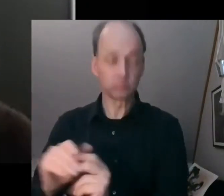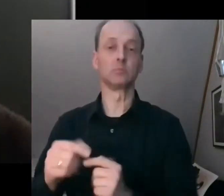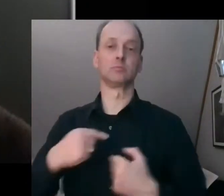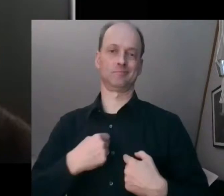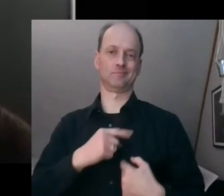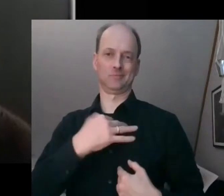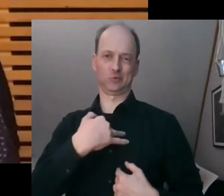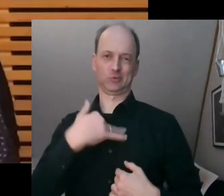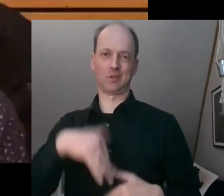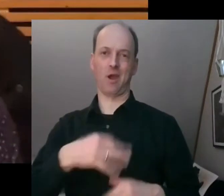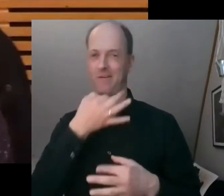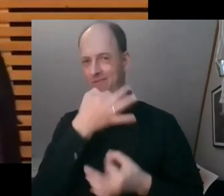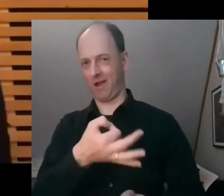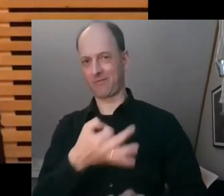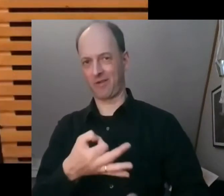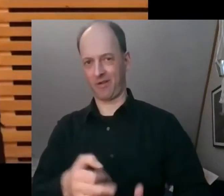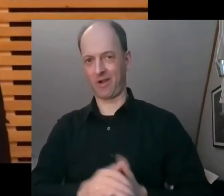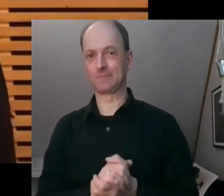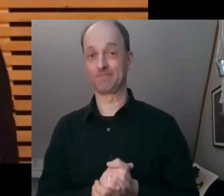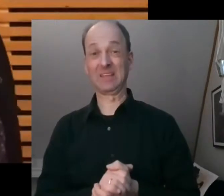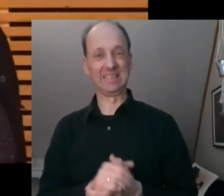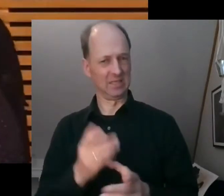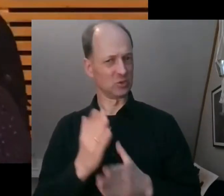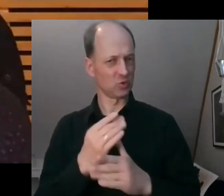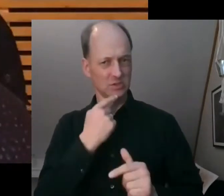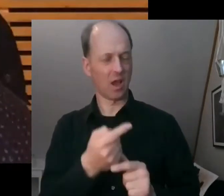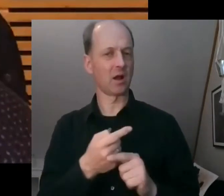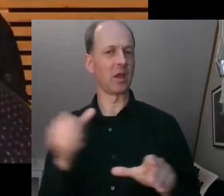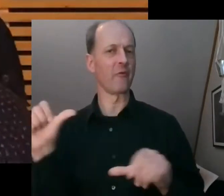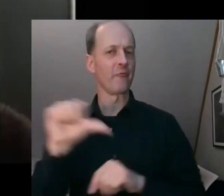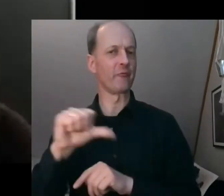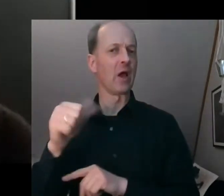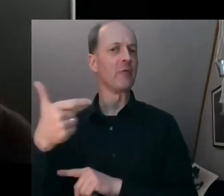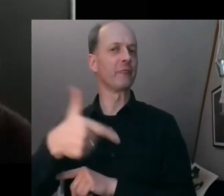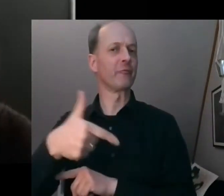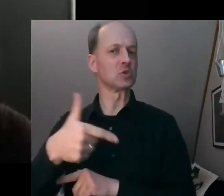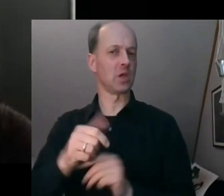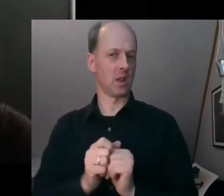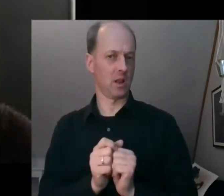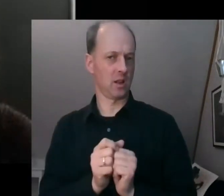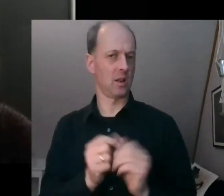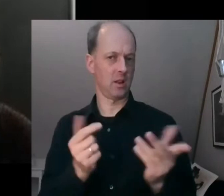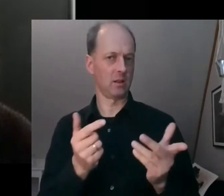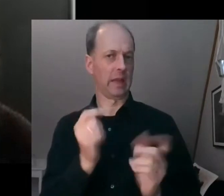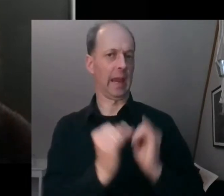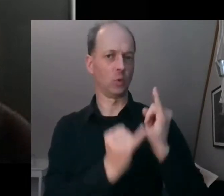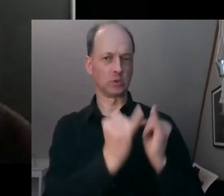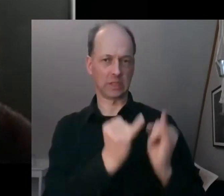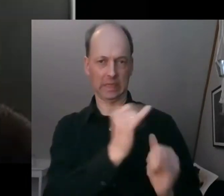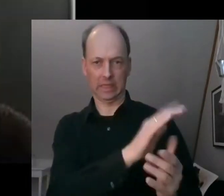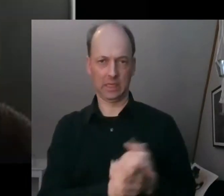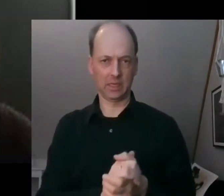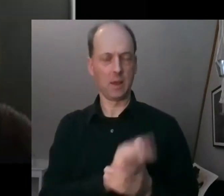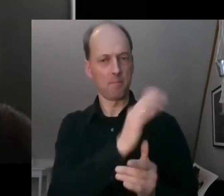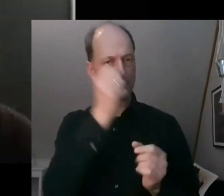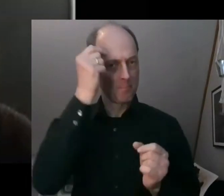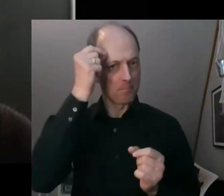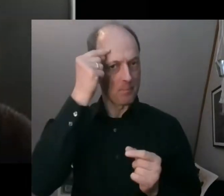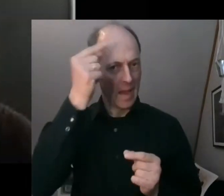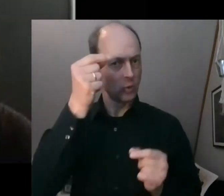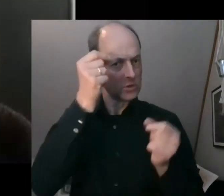bit, I will start to ask a question to Christian. Christian, you were talking about the fossil